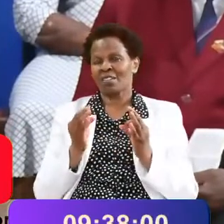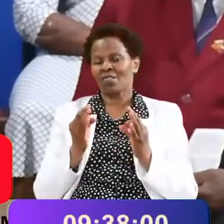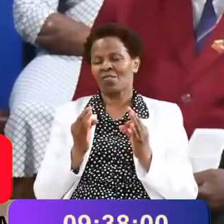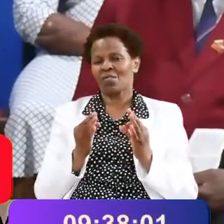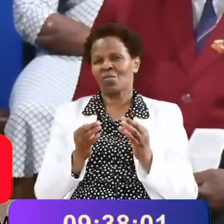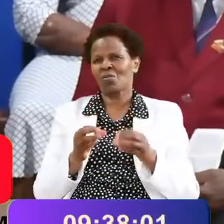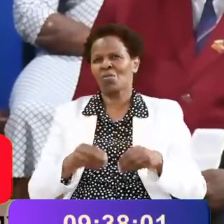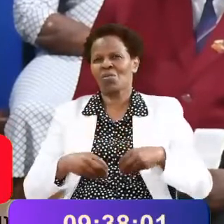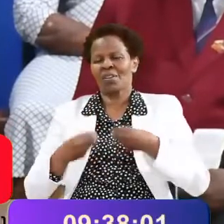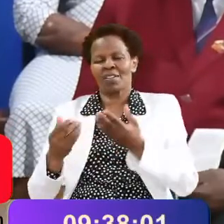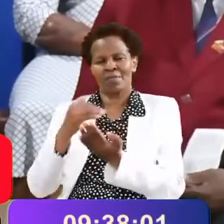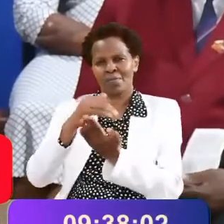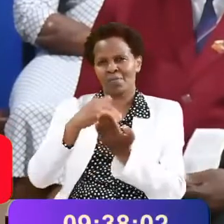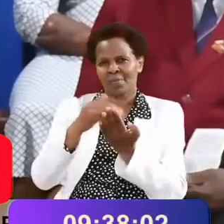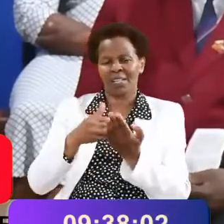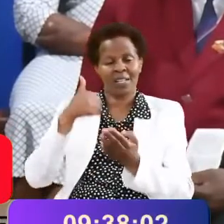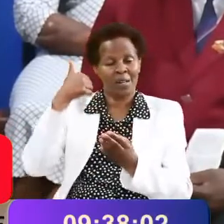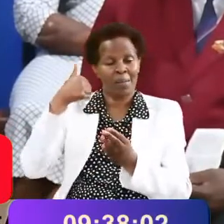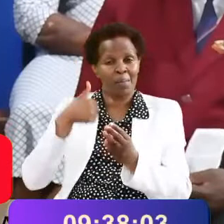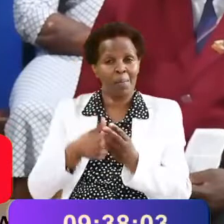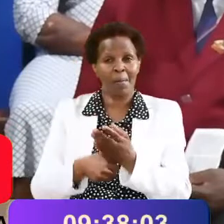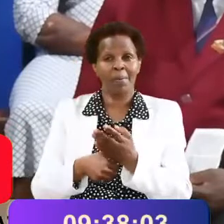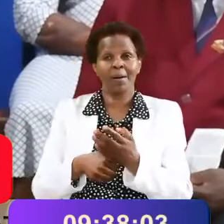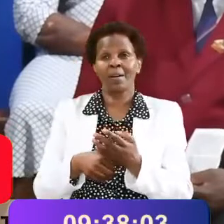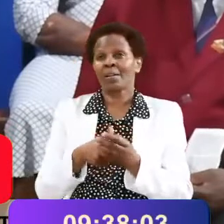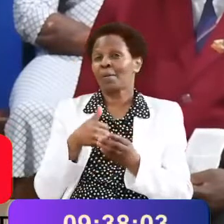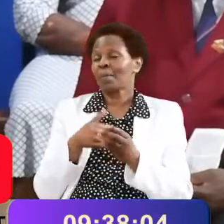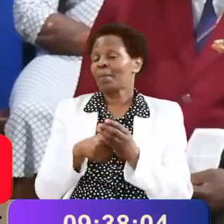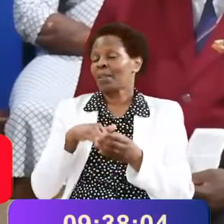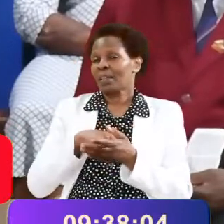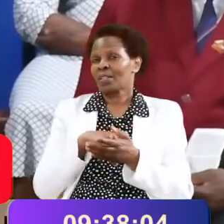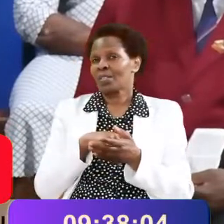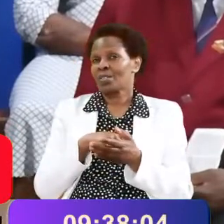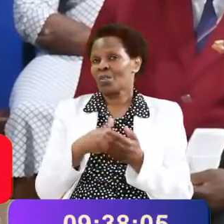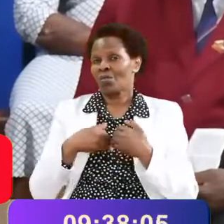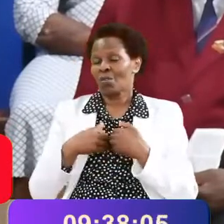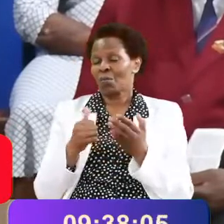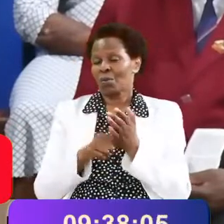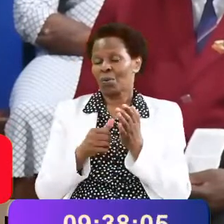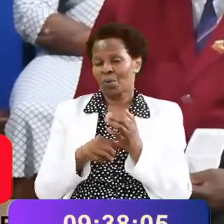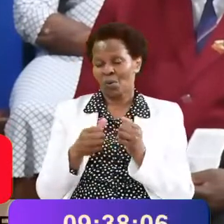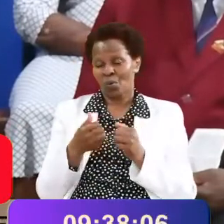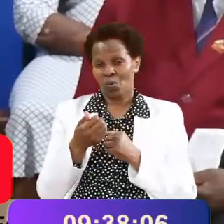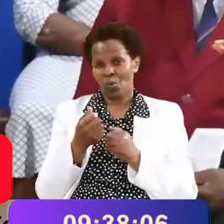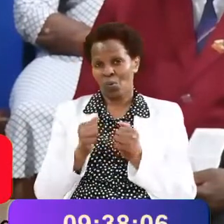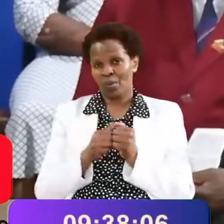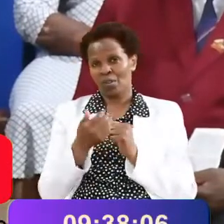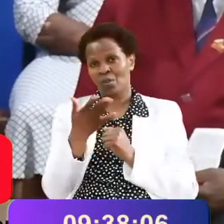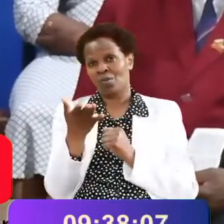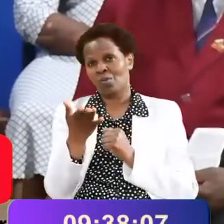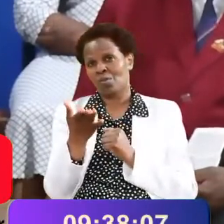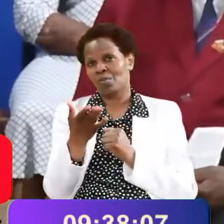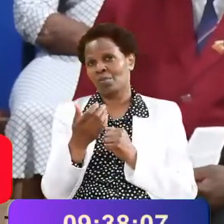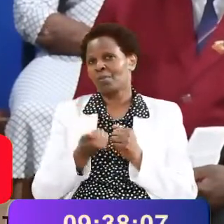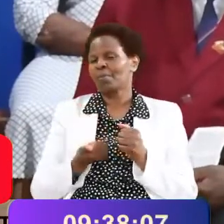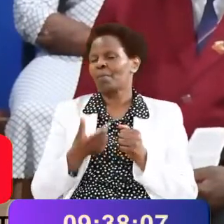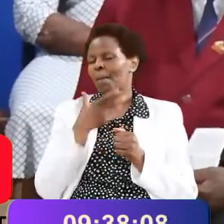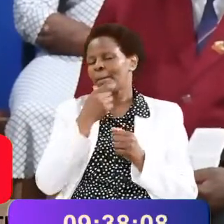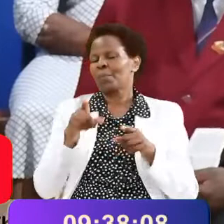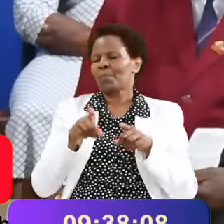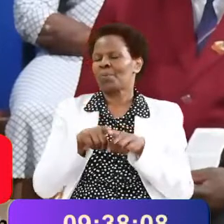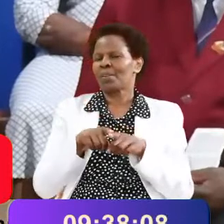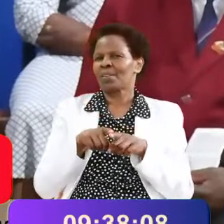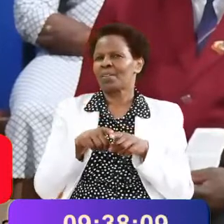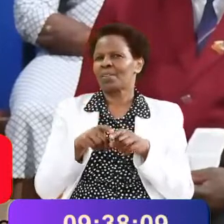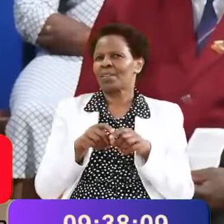and you remember that you have your brother has something against you, what did he say? Leave your offering, go first of all be reconciled